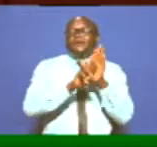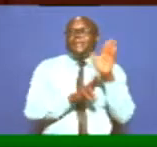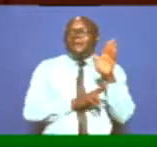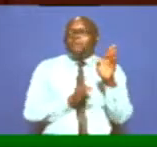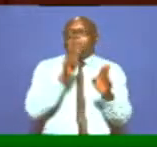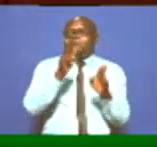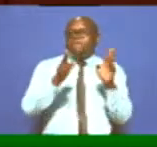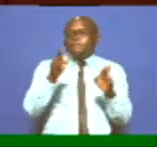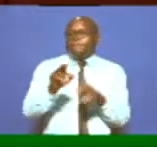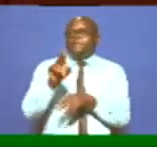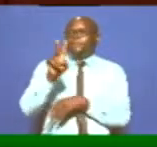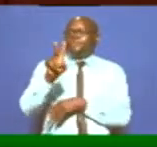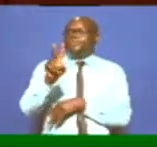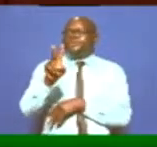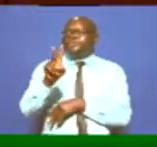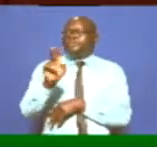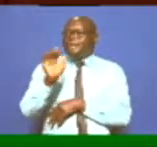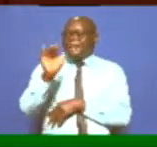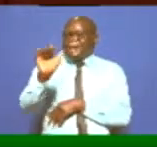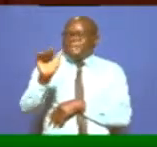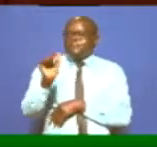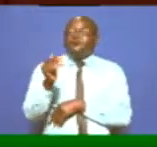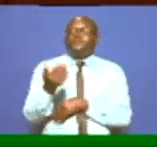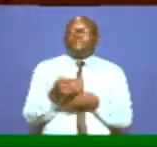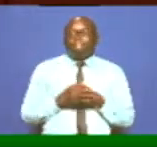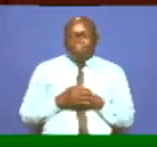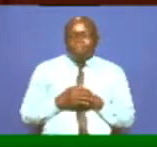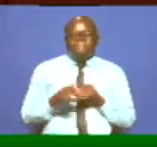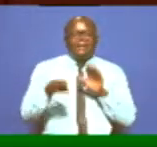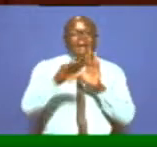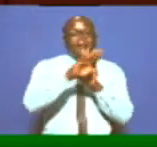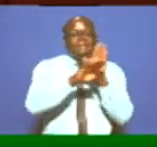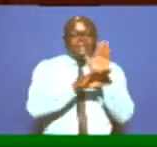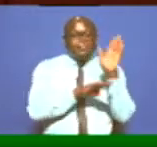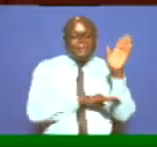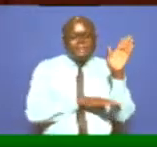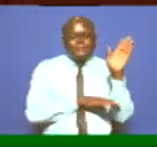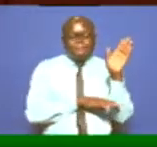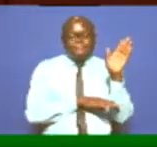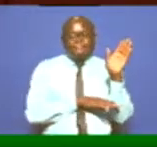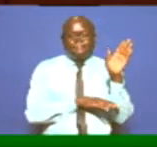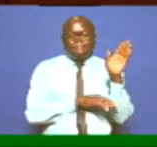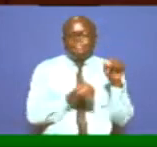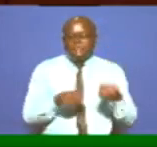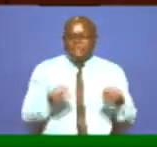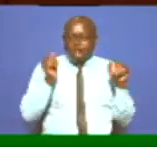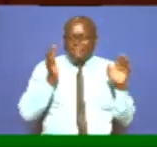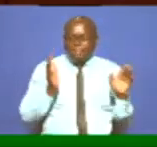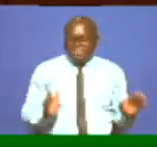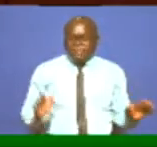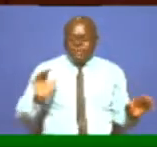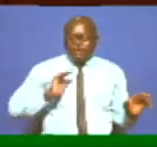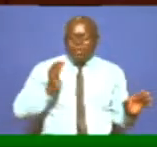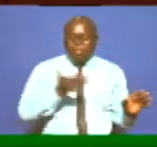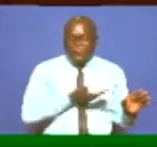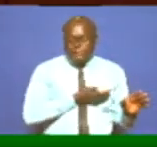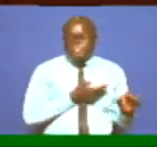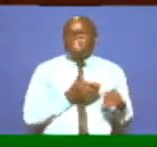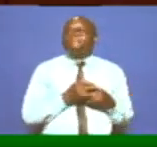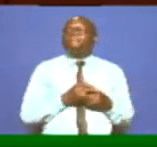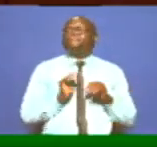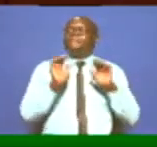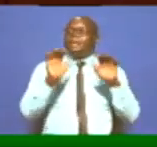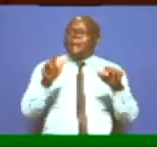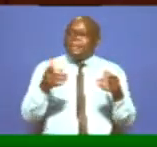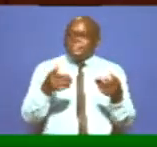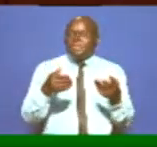44.2, he rose to seek a statement from the chairperson of the Departmental Committee on Agriculture and